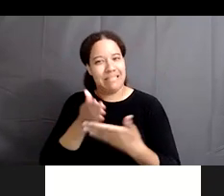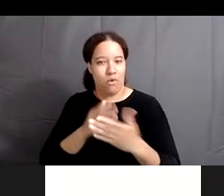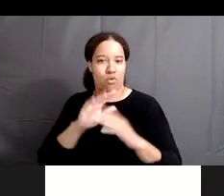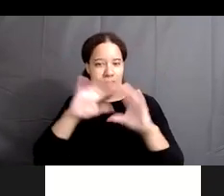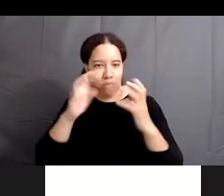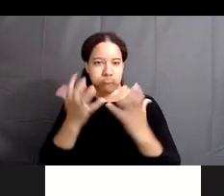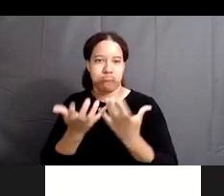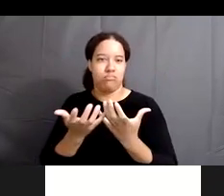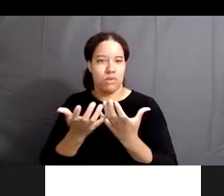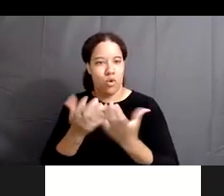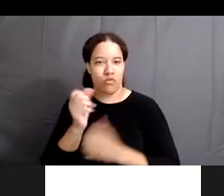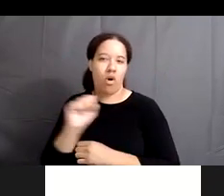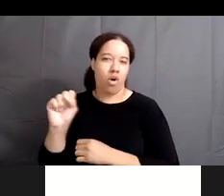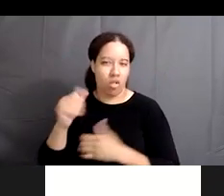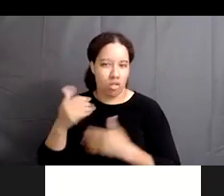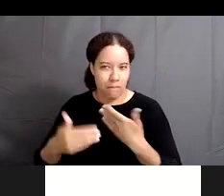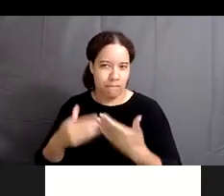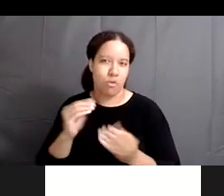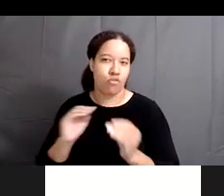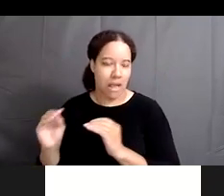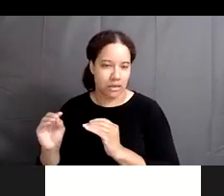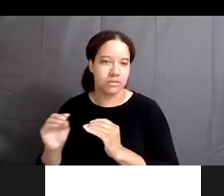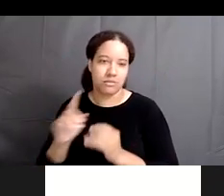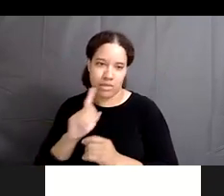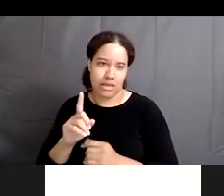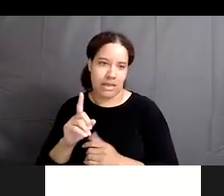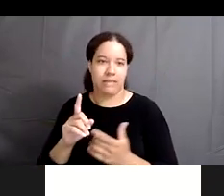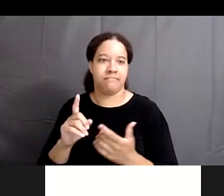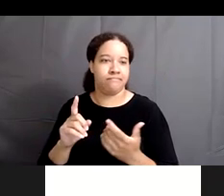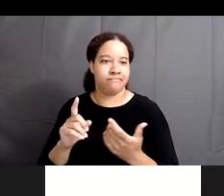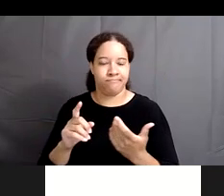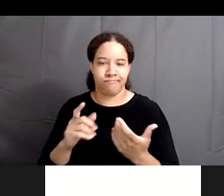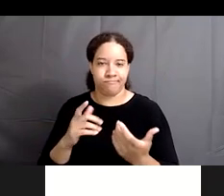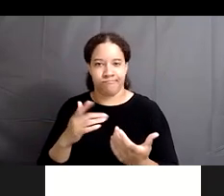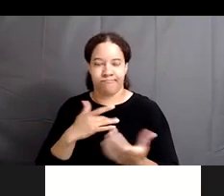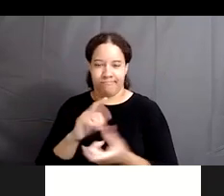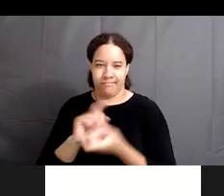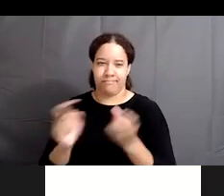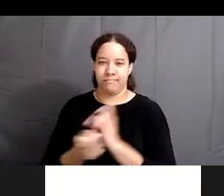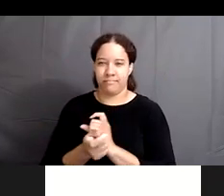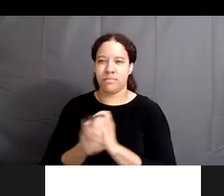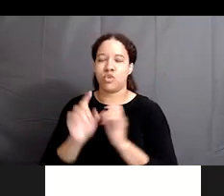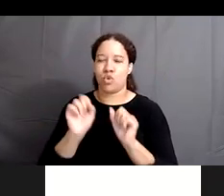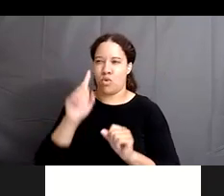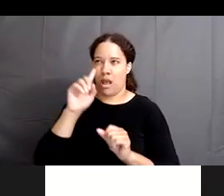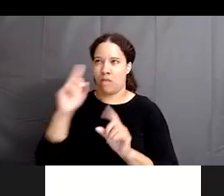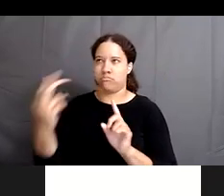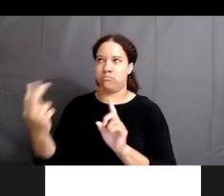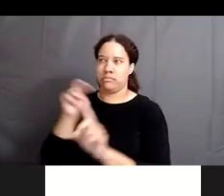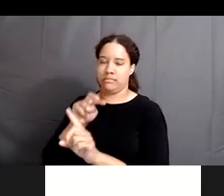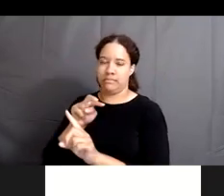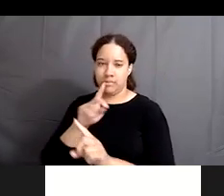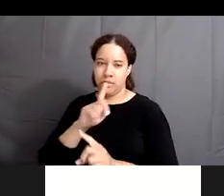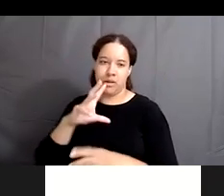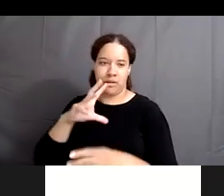those social and economic conditions and really take a different look at what it means to be a part of the